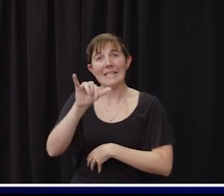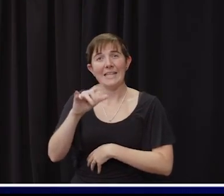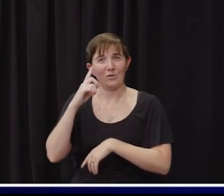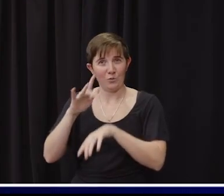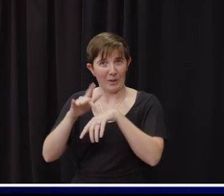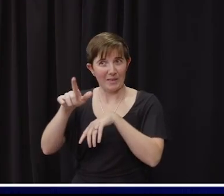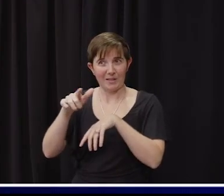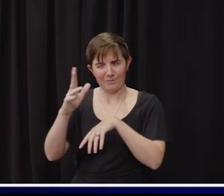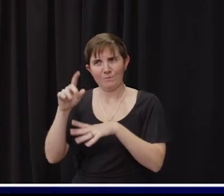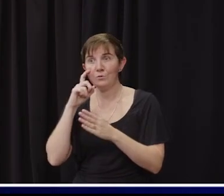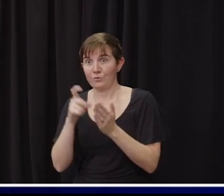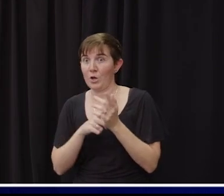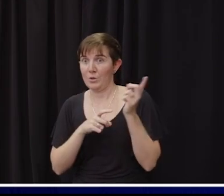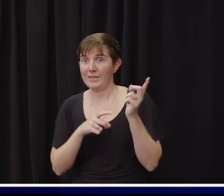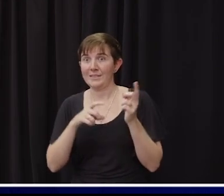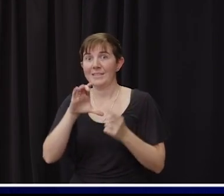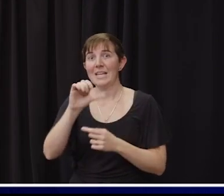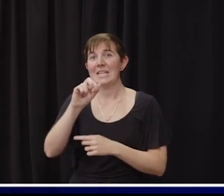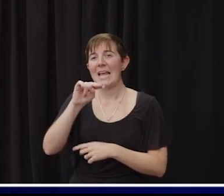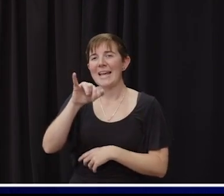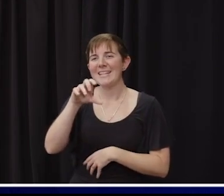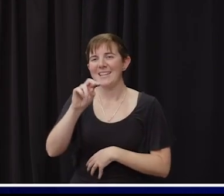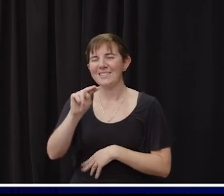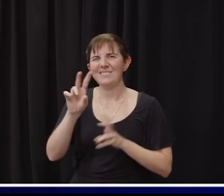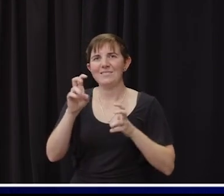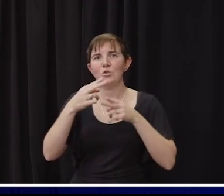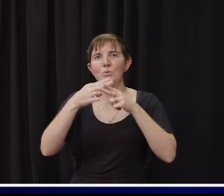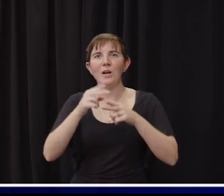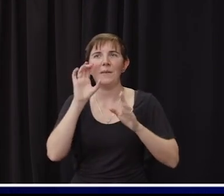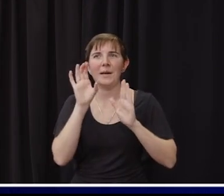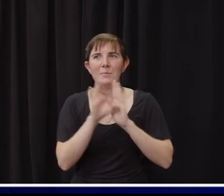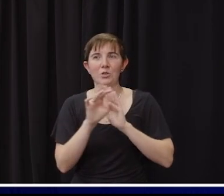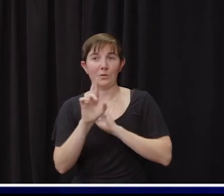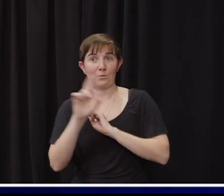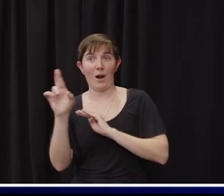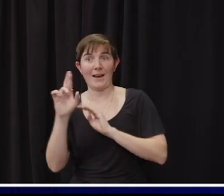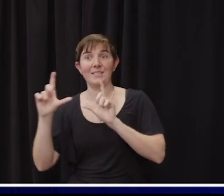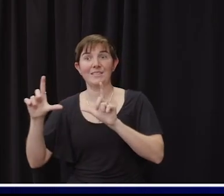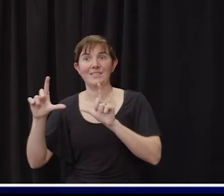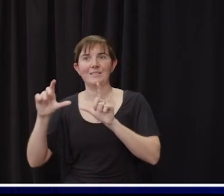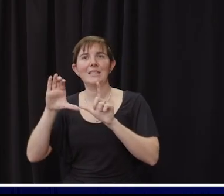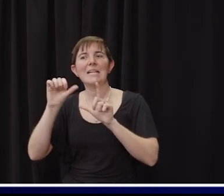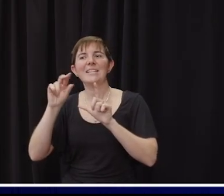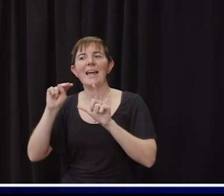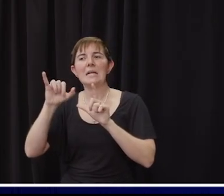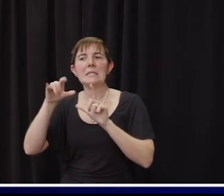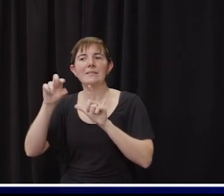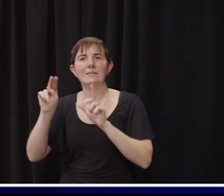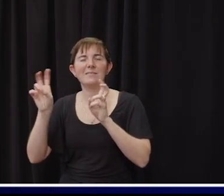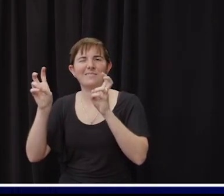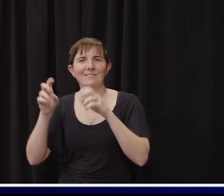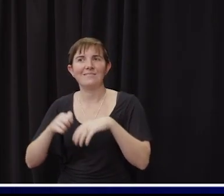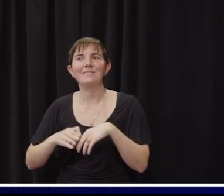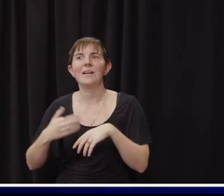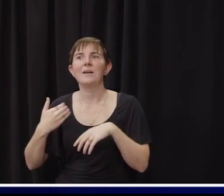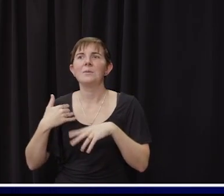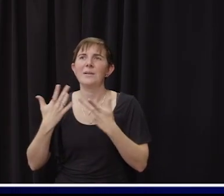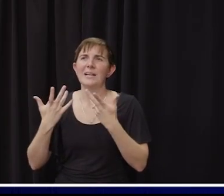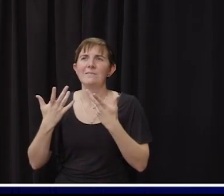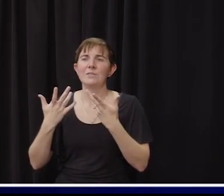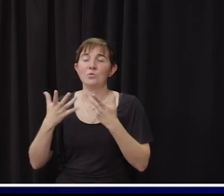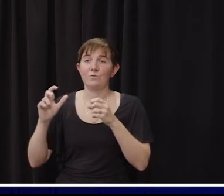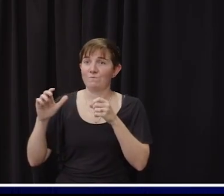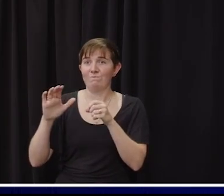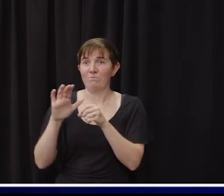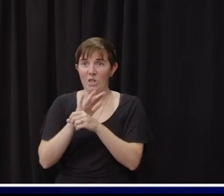probably noticed the canyon. That's what we call that image on the right. And we've got kind of full-scale